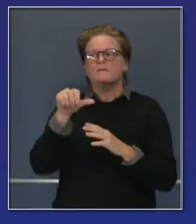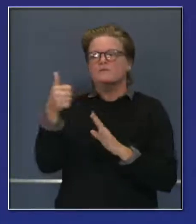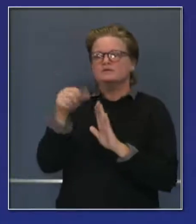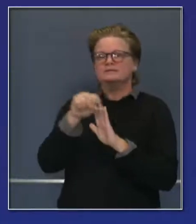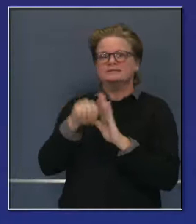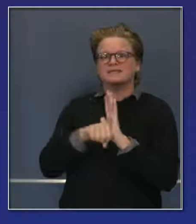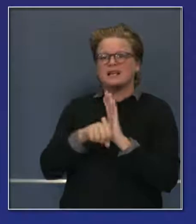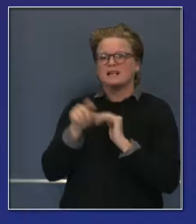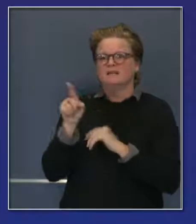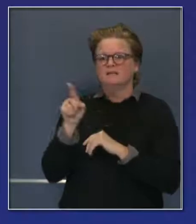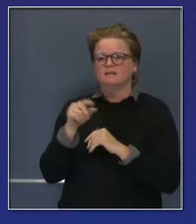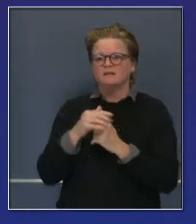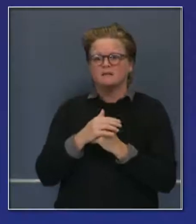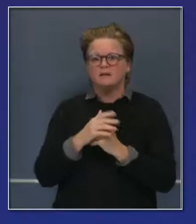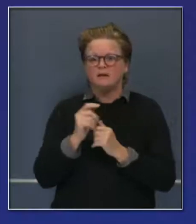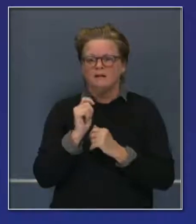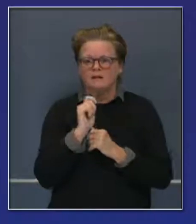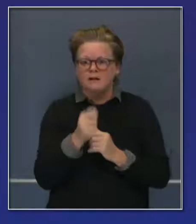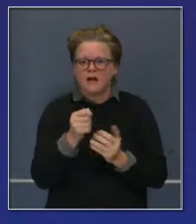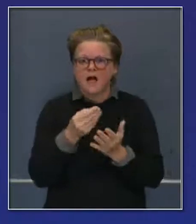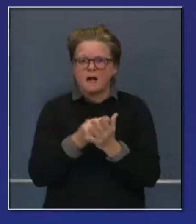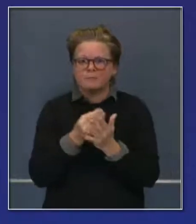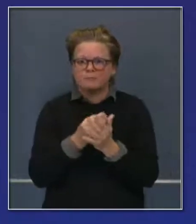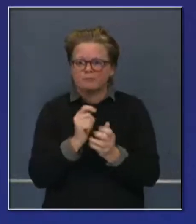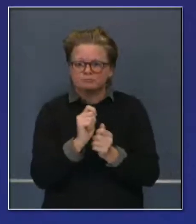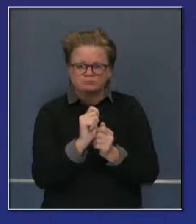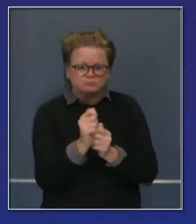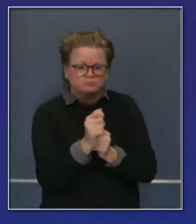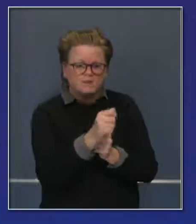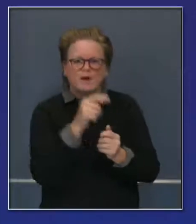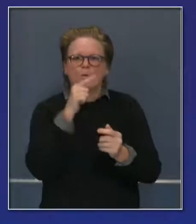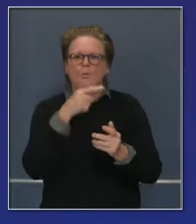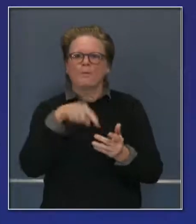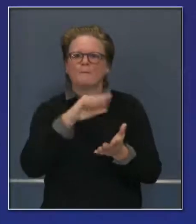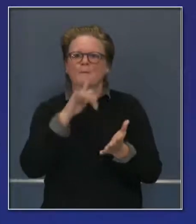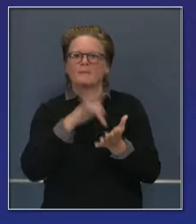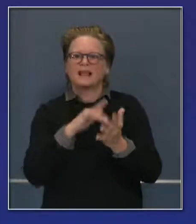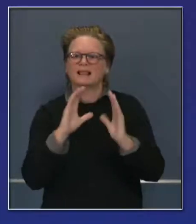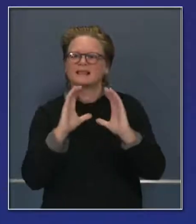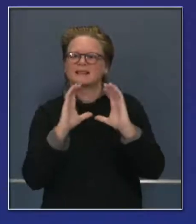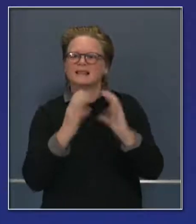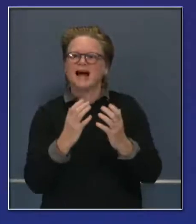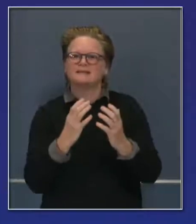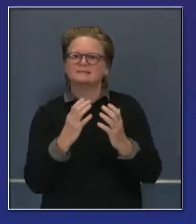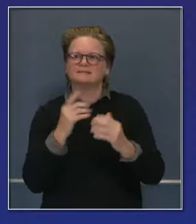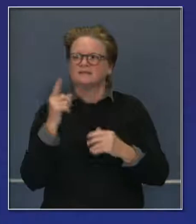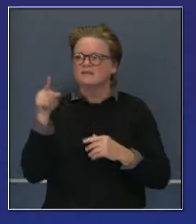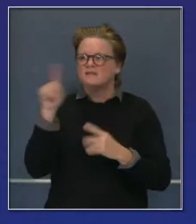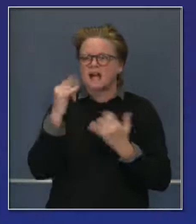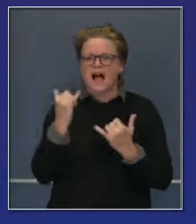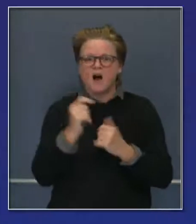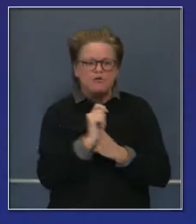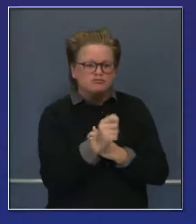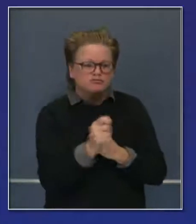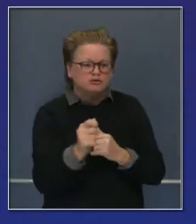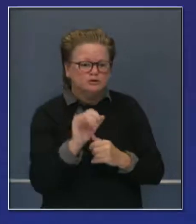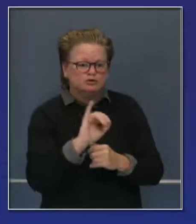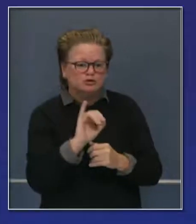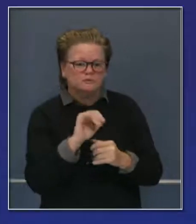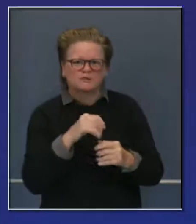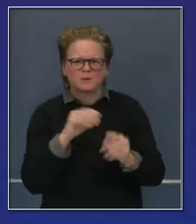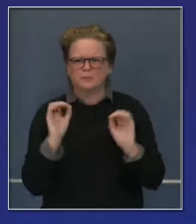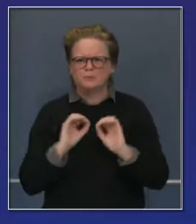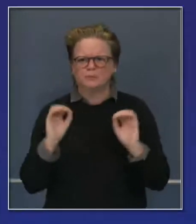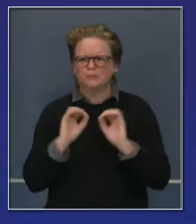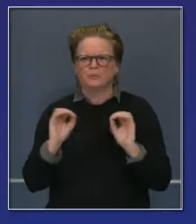These are folks earning 400% to 600% of federal poverty. At last count, those subsidies are over $500